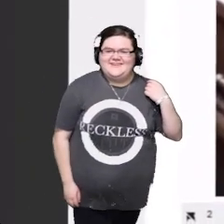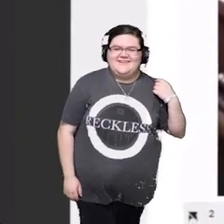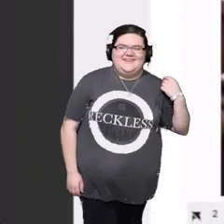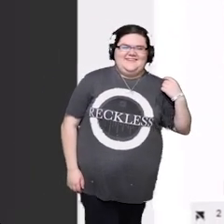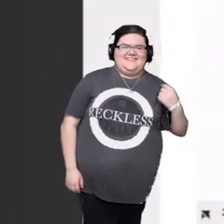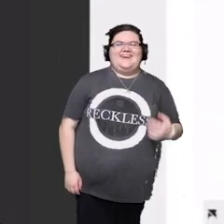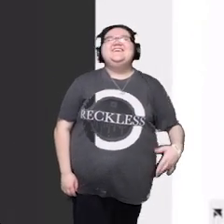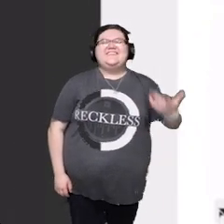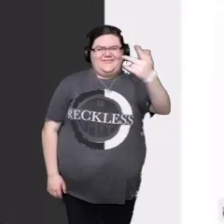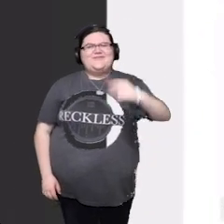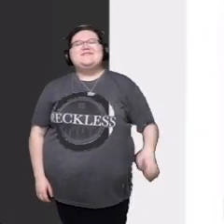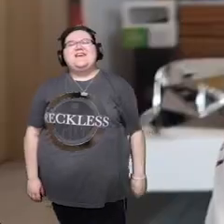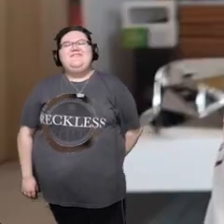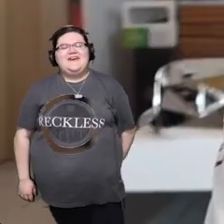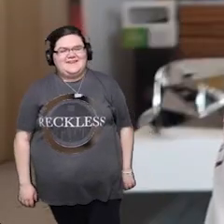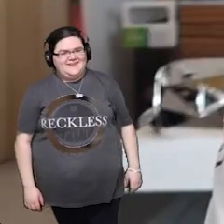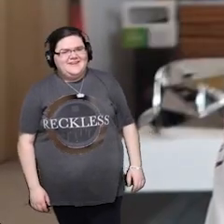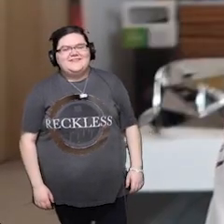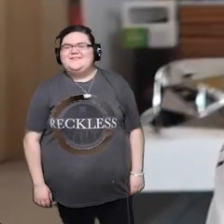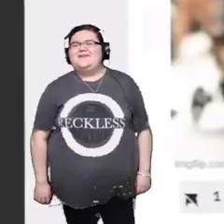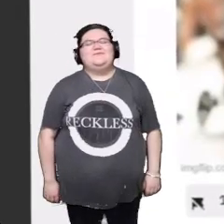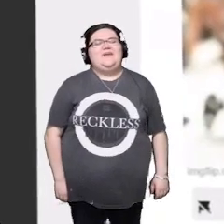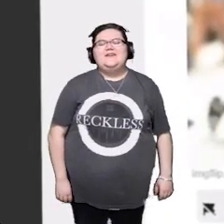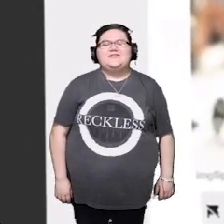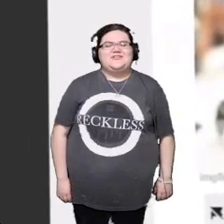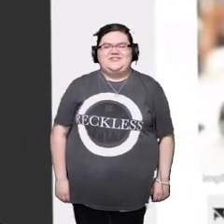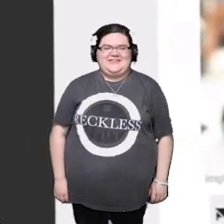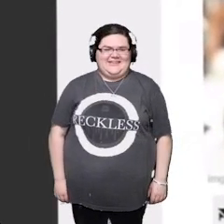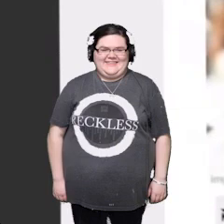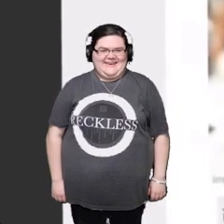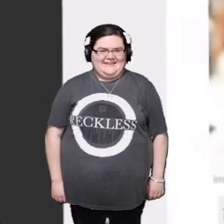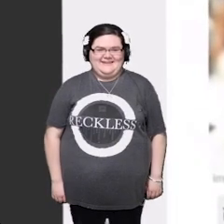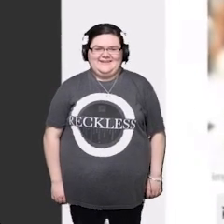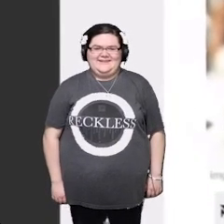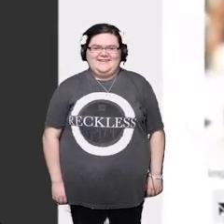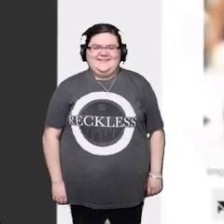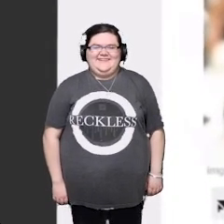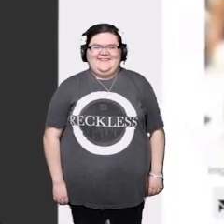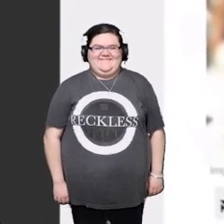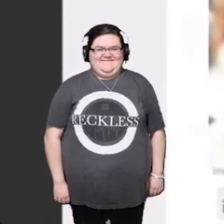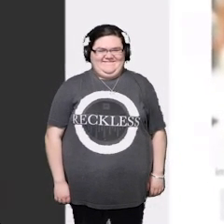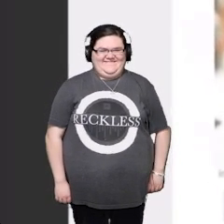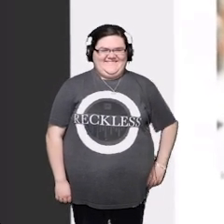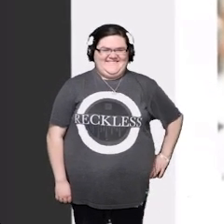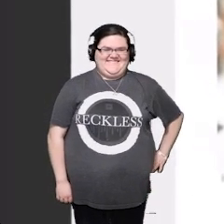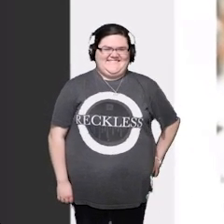What you say, Vic? Yeah, what you say, Vic? Oh, JJ, that's such a JJ thing. Giving Merle a raise.